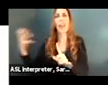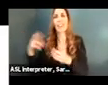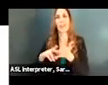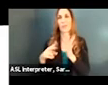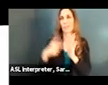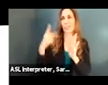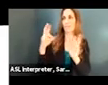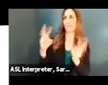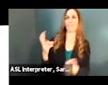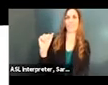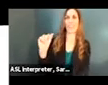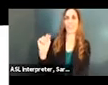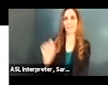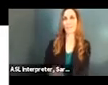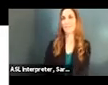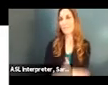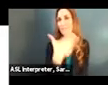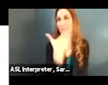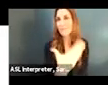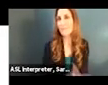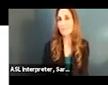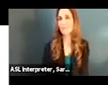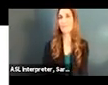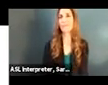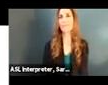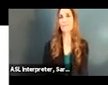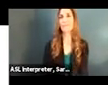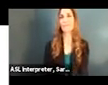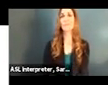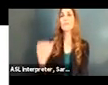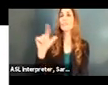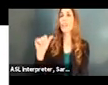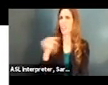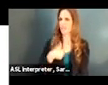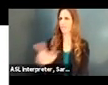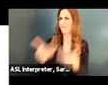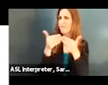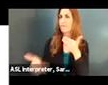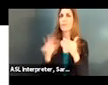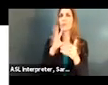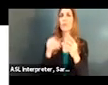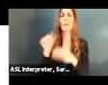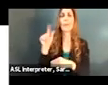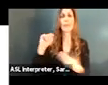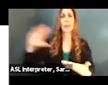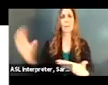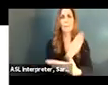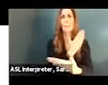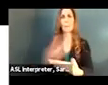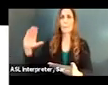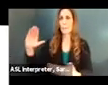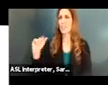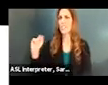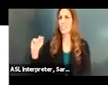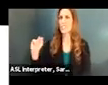AT. Awesome. Thanks, Kim. So I'll talk a little bit about the AT Continuum, which I find to be a